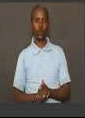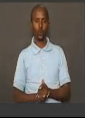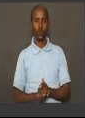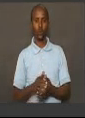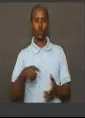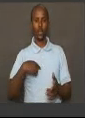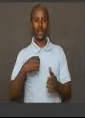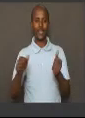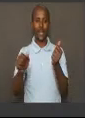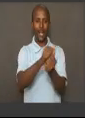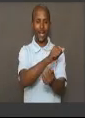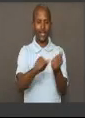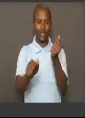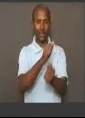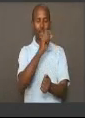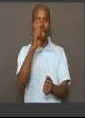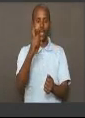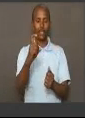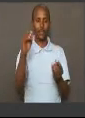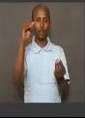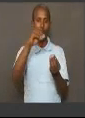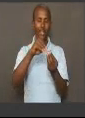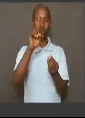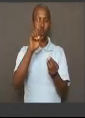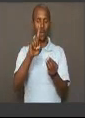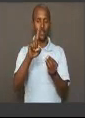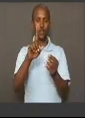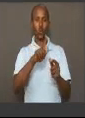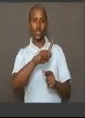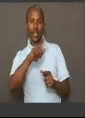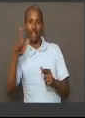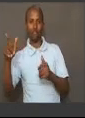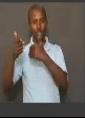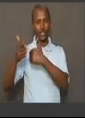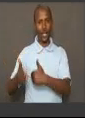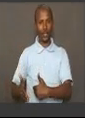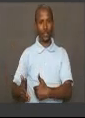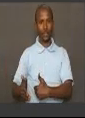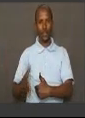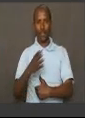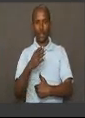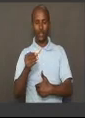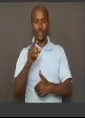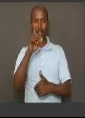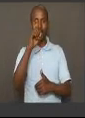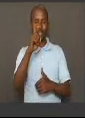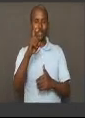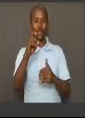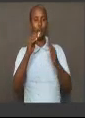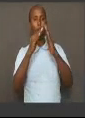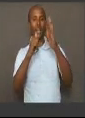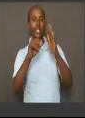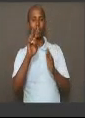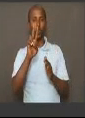We can cancel x plus 1 on the left side and x